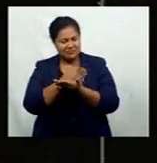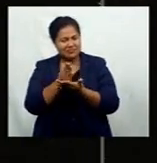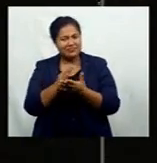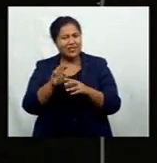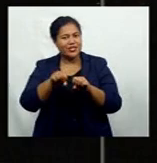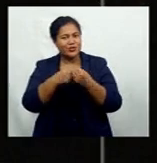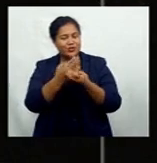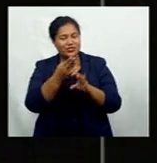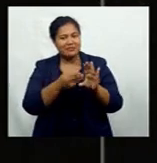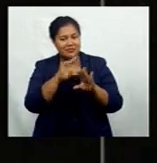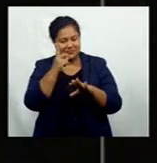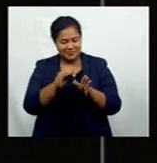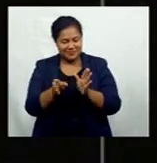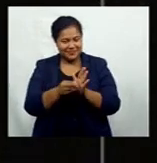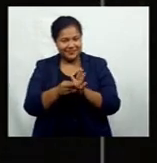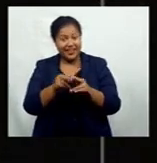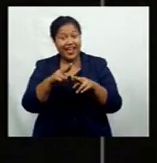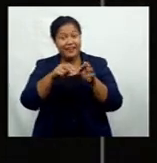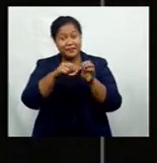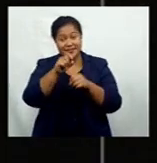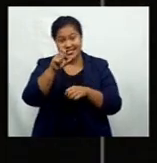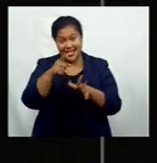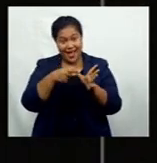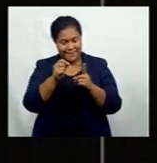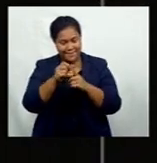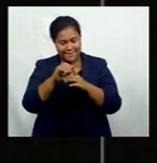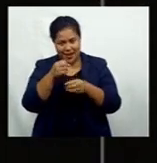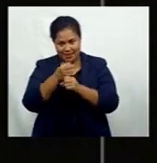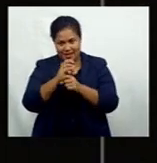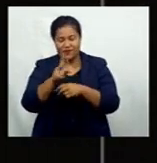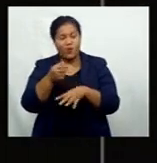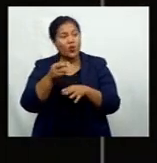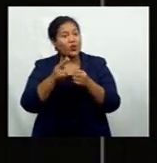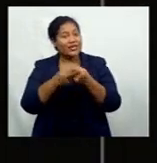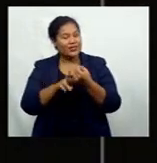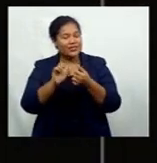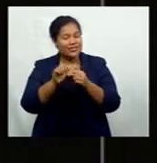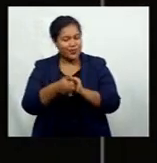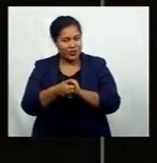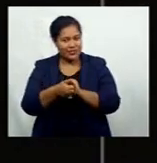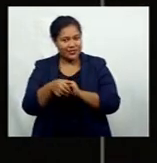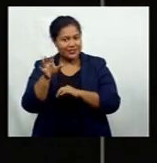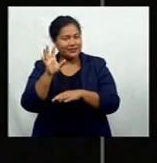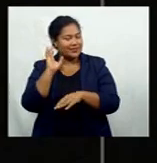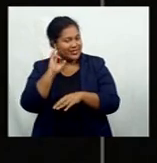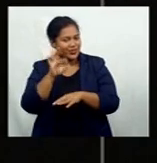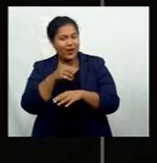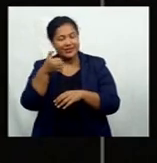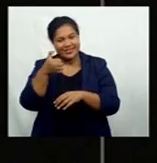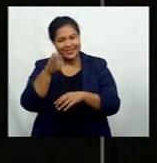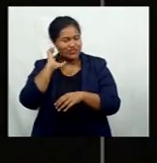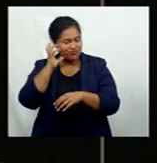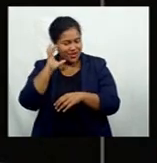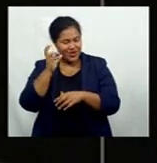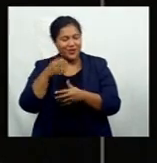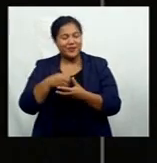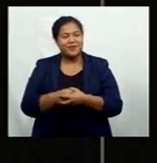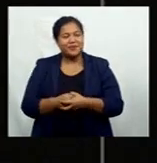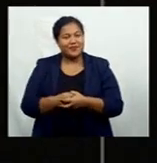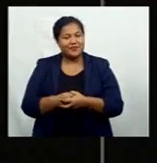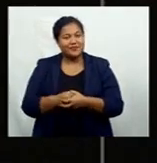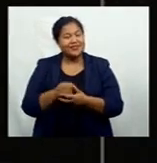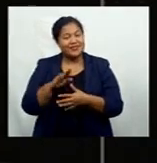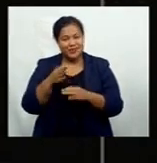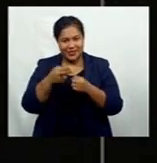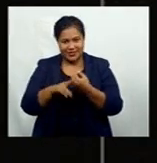also download our FPC app to keep updated with the very latest in news and sports and listen to our six radio stations live. That's your